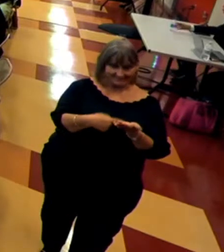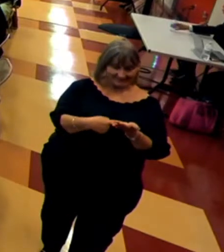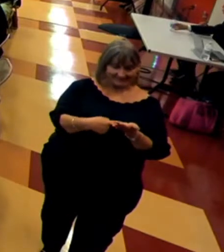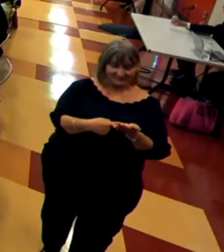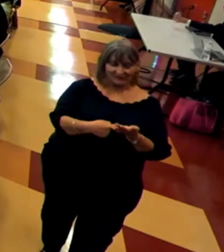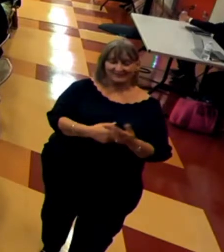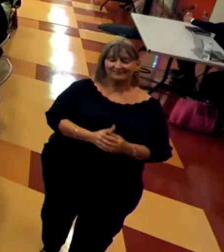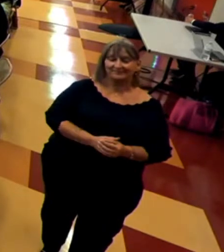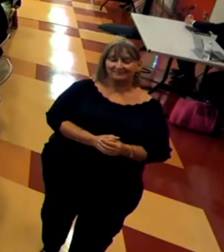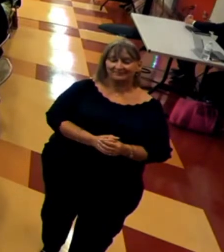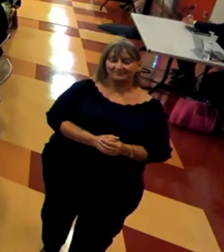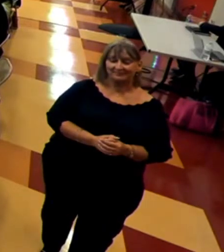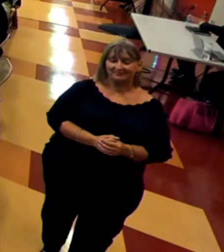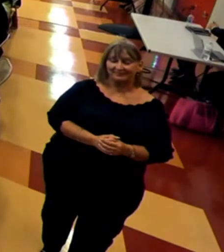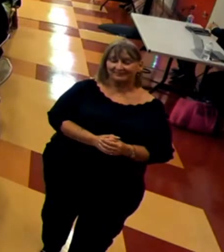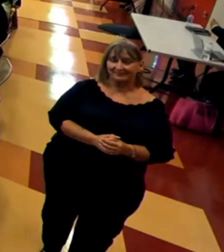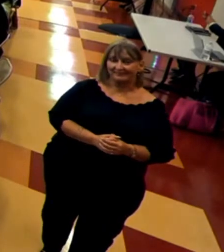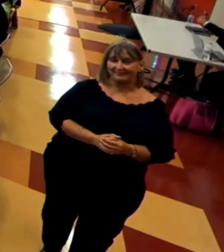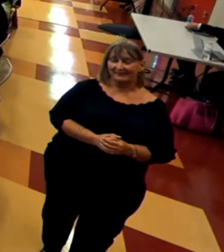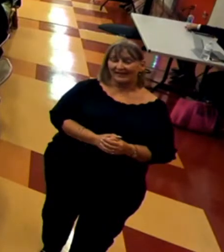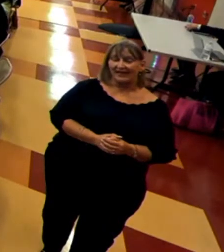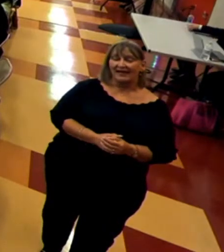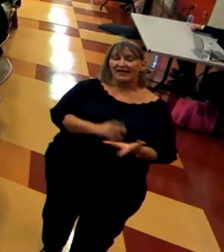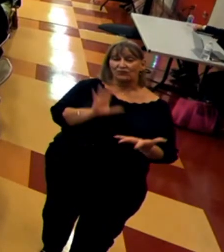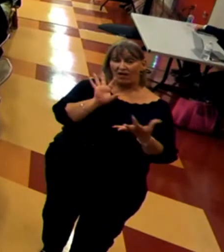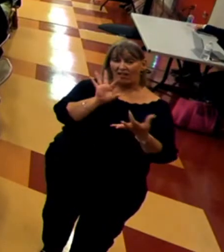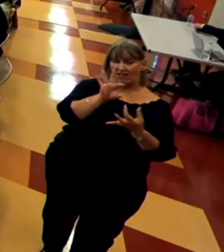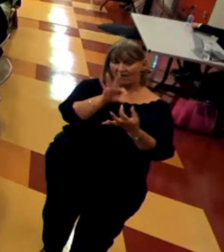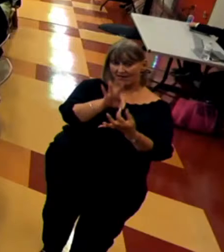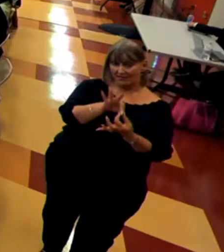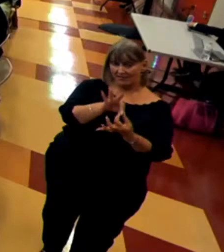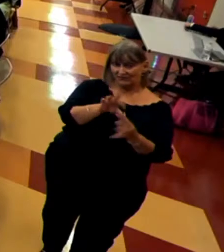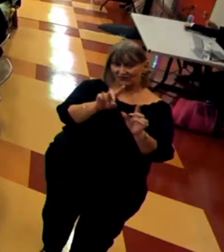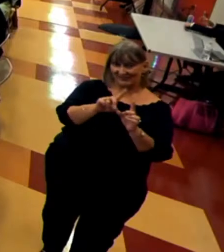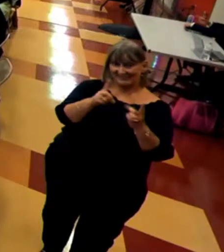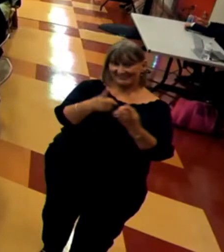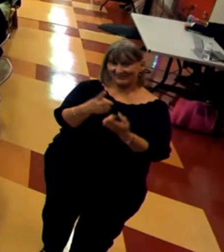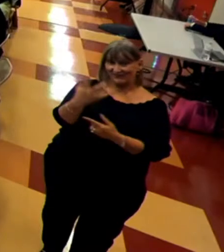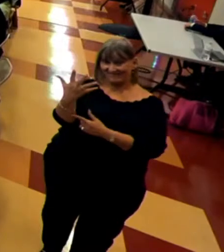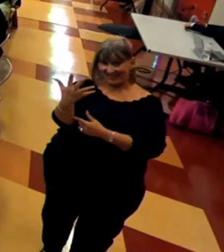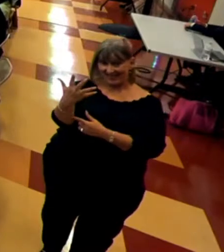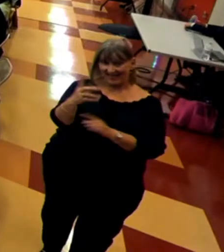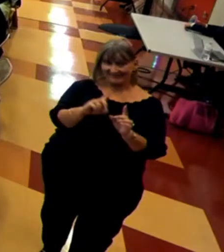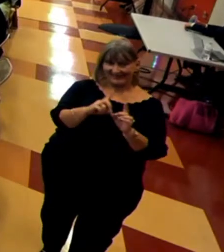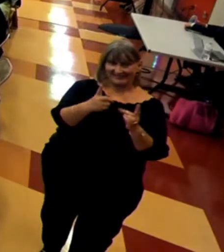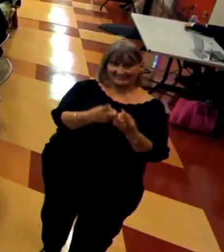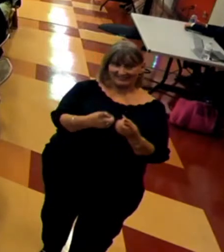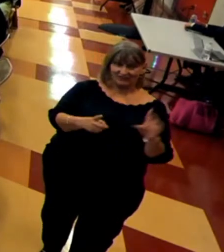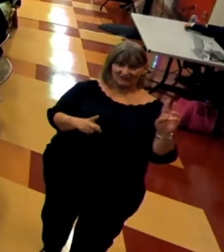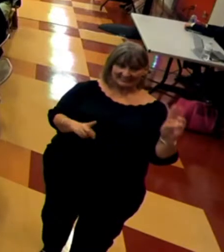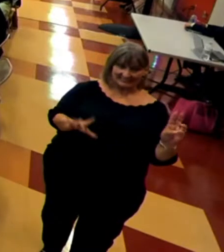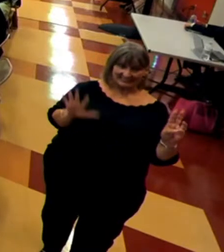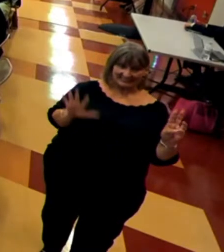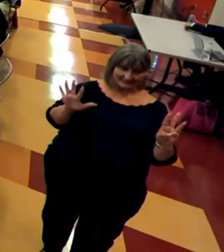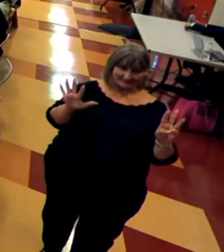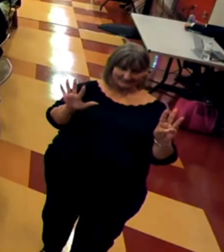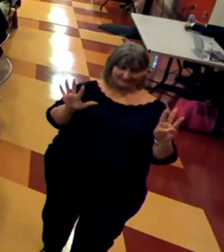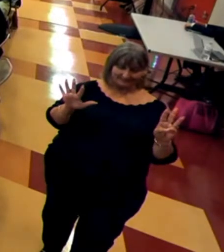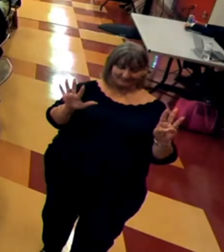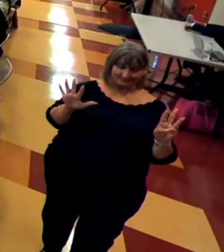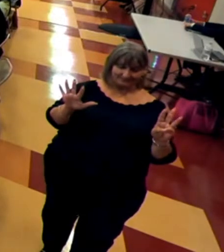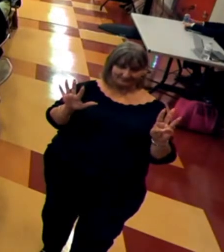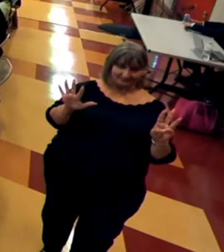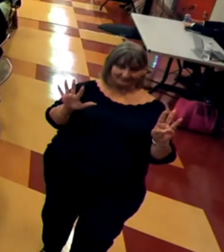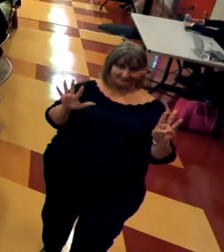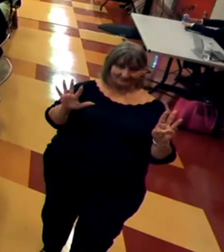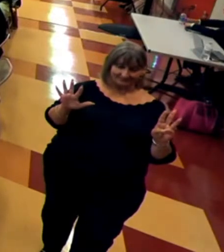standing issue that we have, and that is related to Districts 5 and 6. And